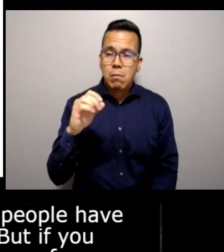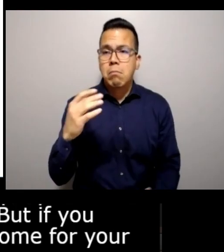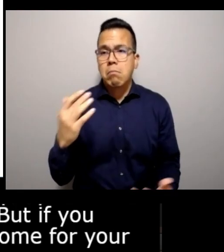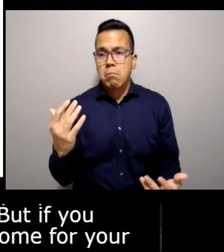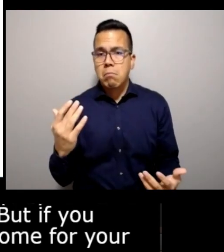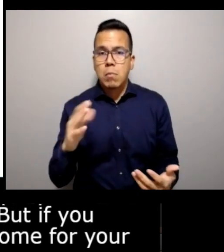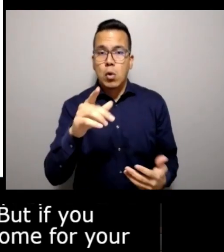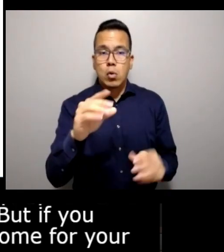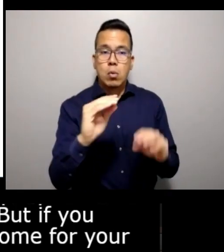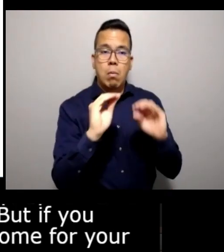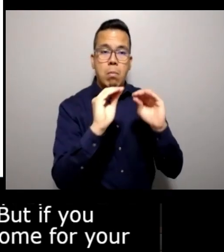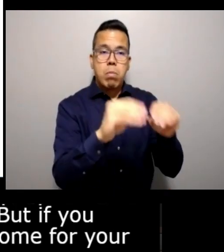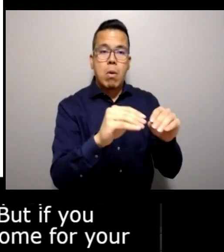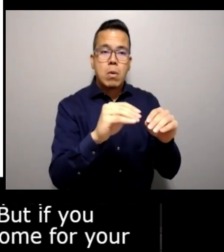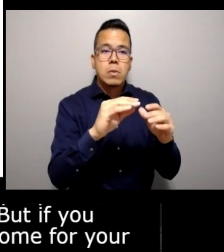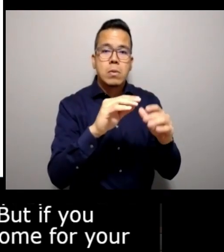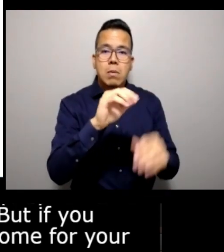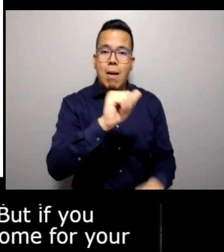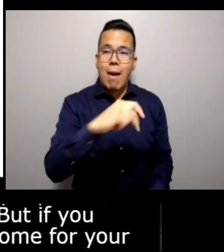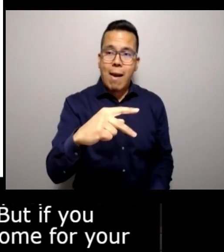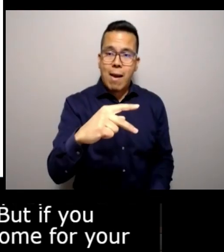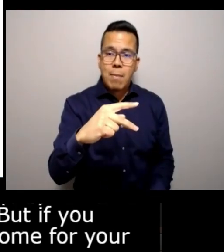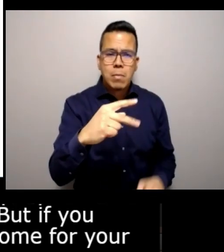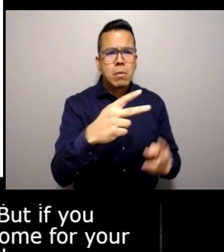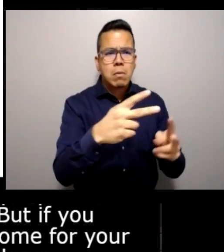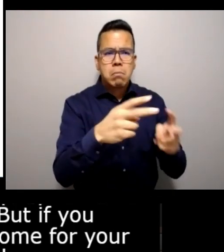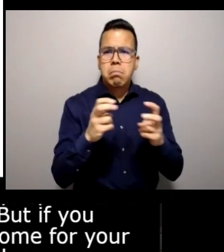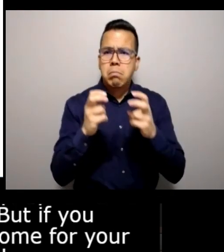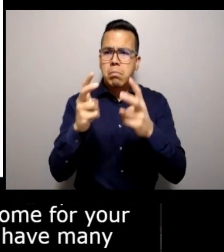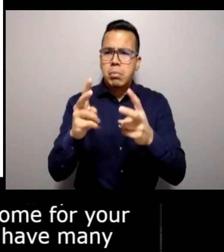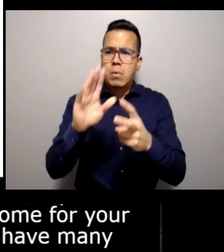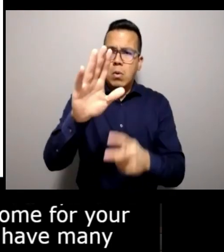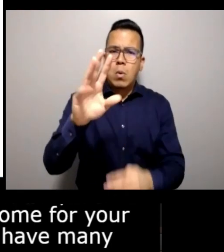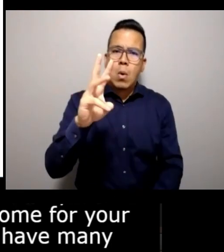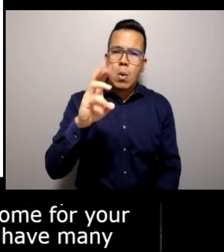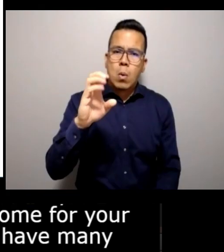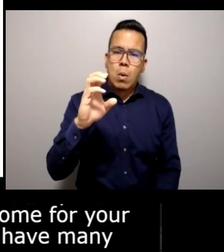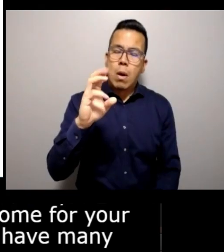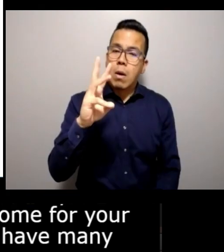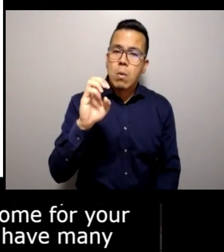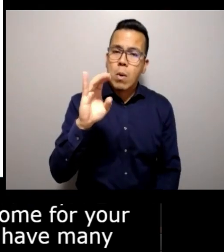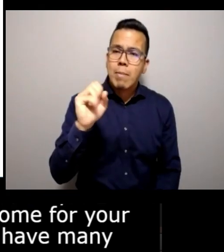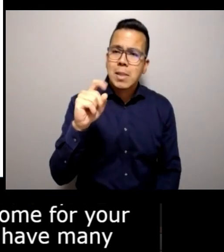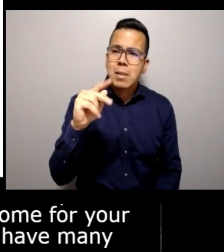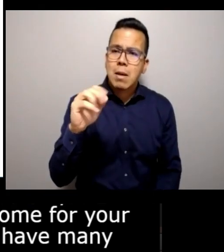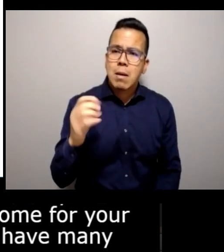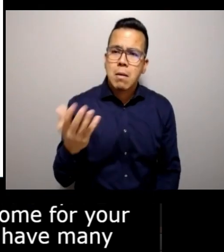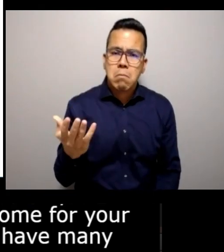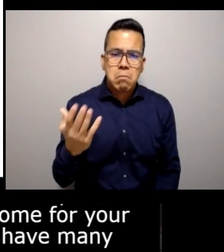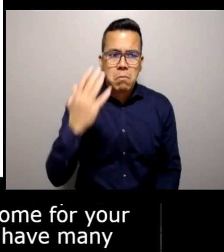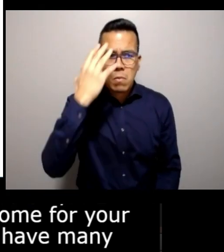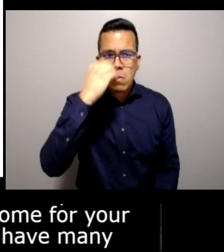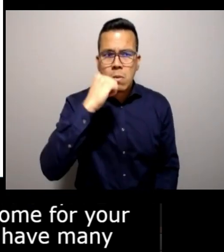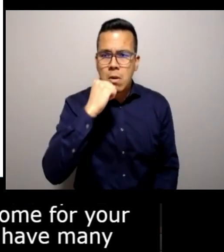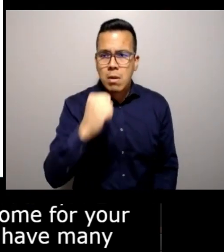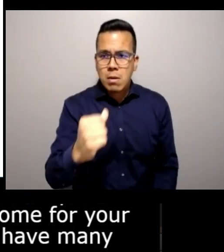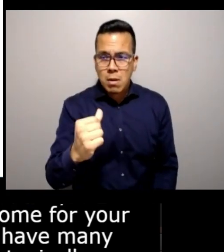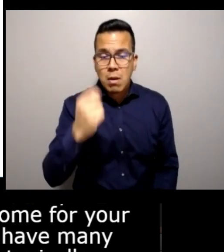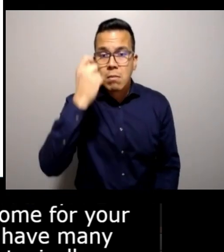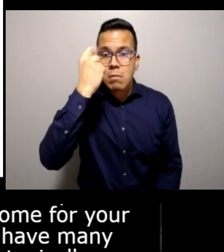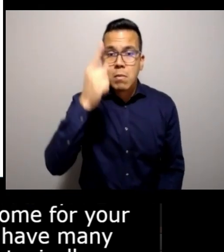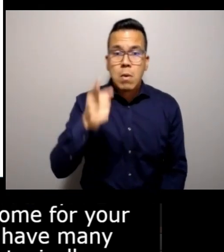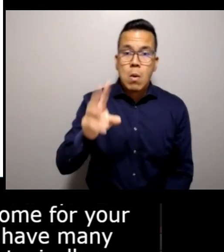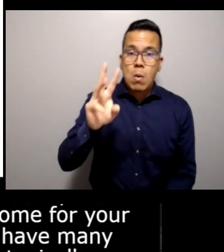that websites have many web accessibility issues of their own, they are still typically more powerful,